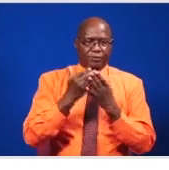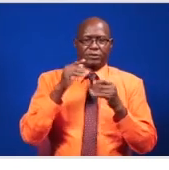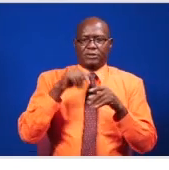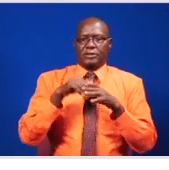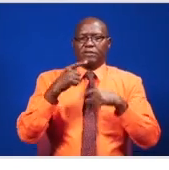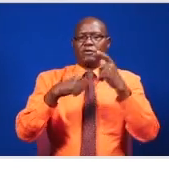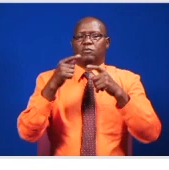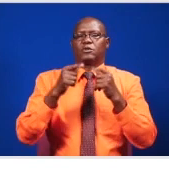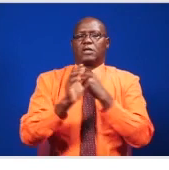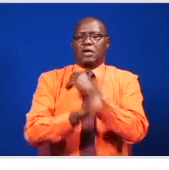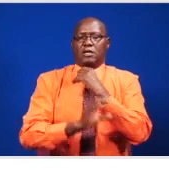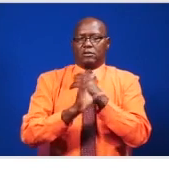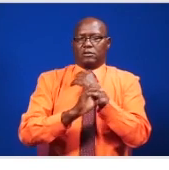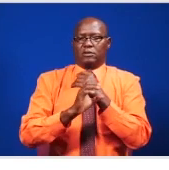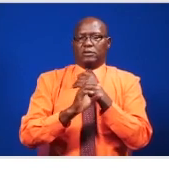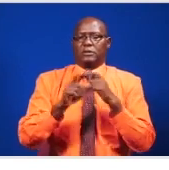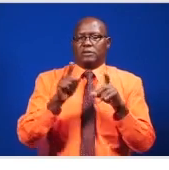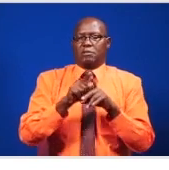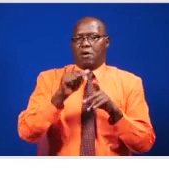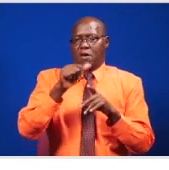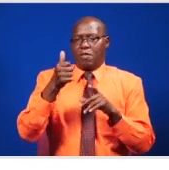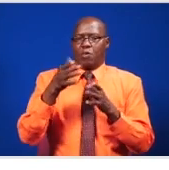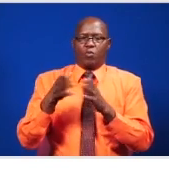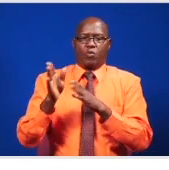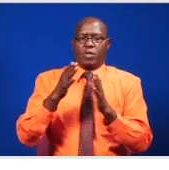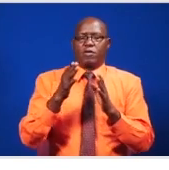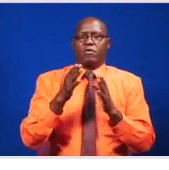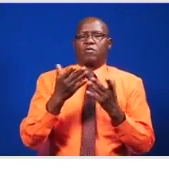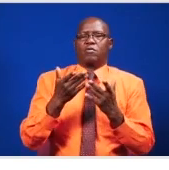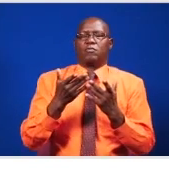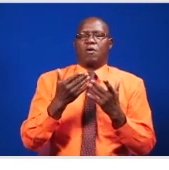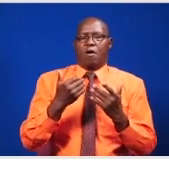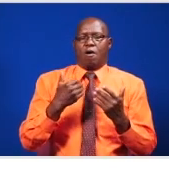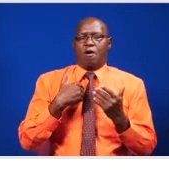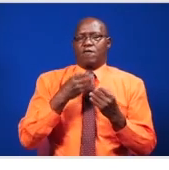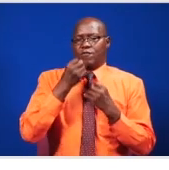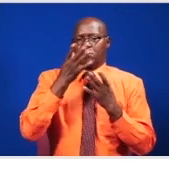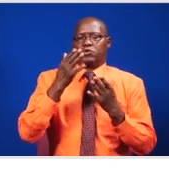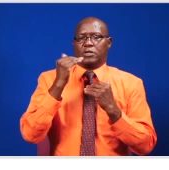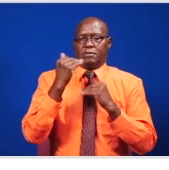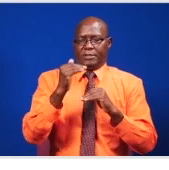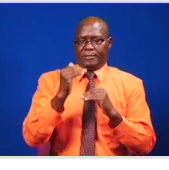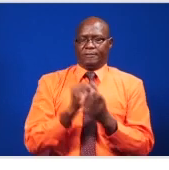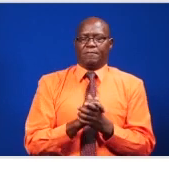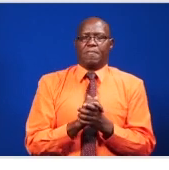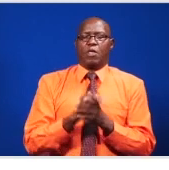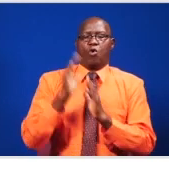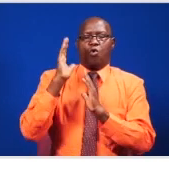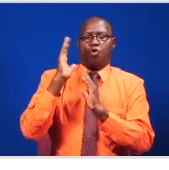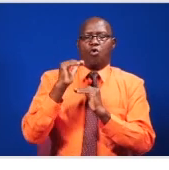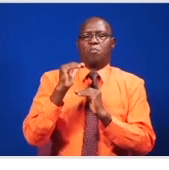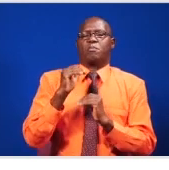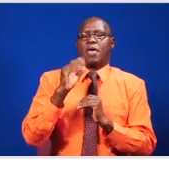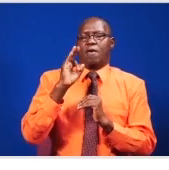where access to other forms of media may be limited. So this knowledge, the Christian knowledge. Hope TV sister station Hope FM,